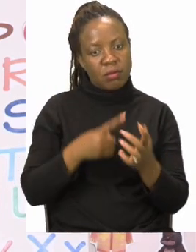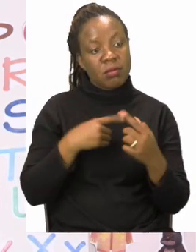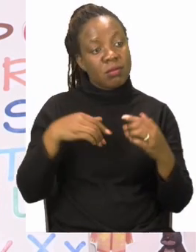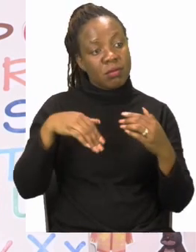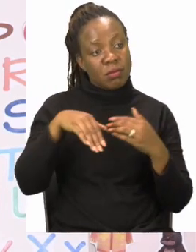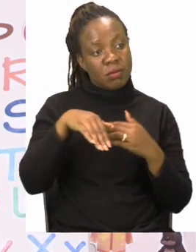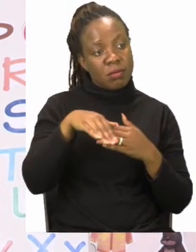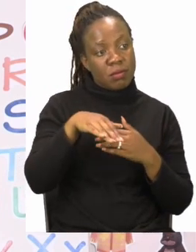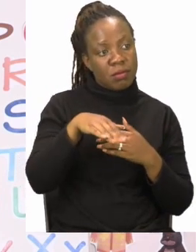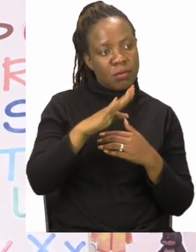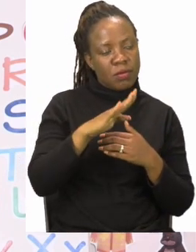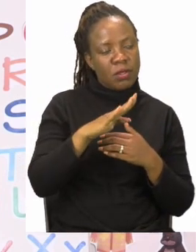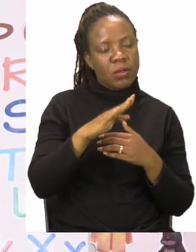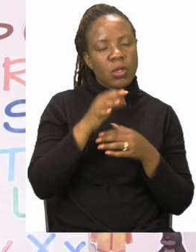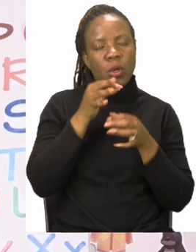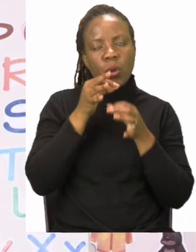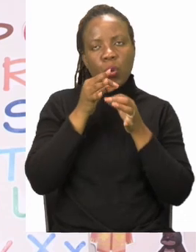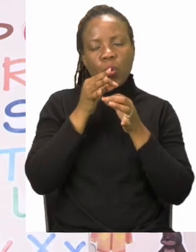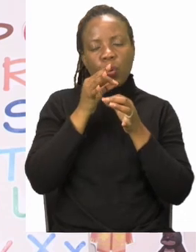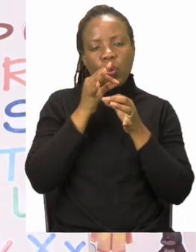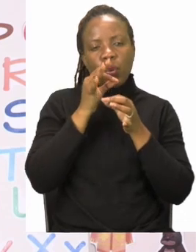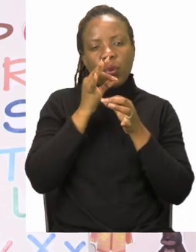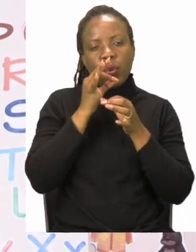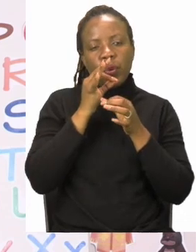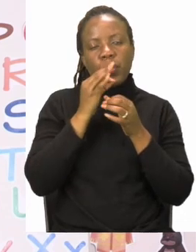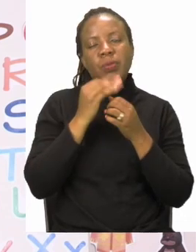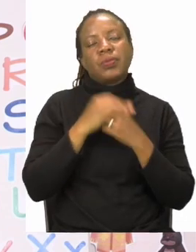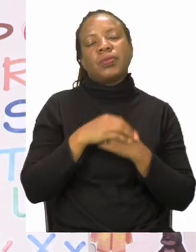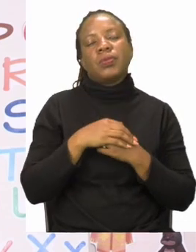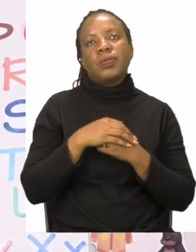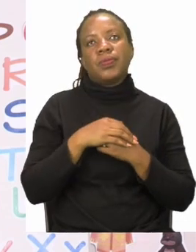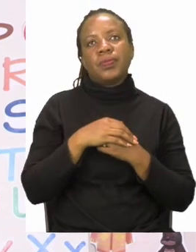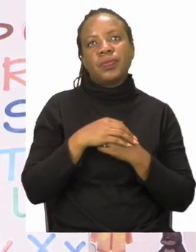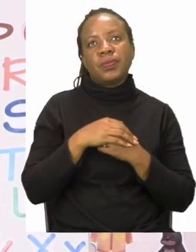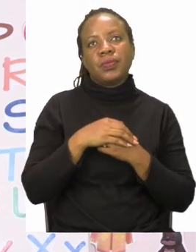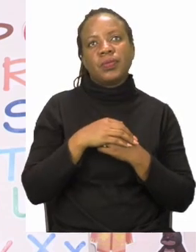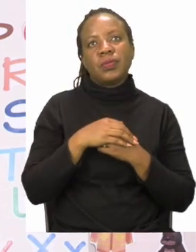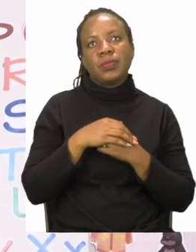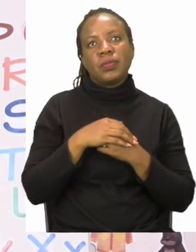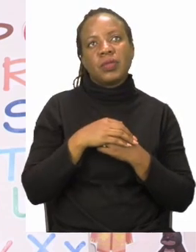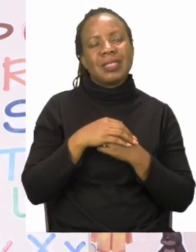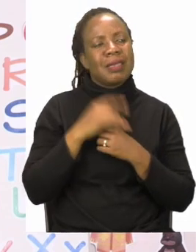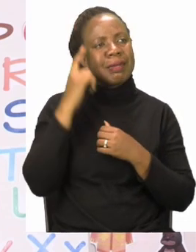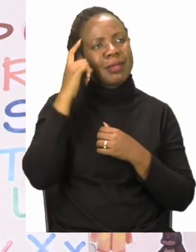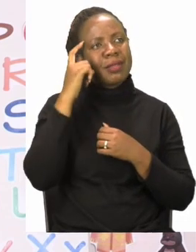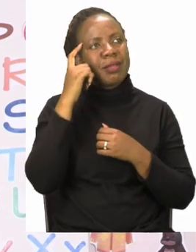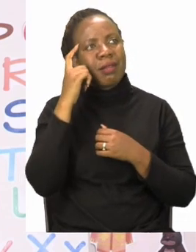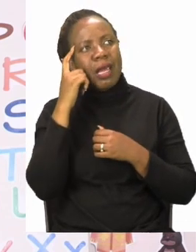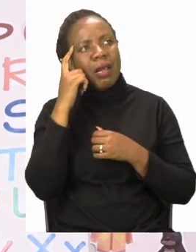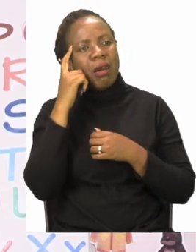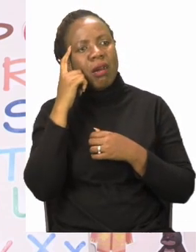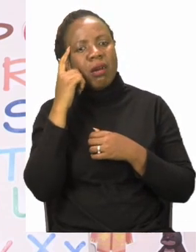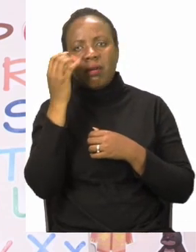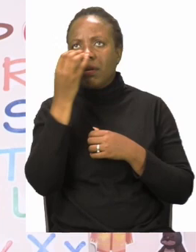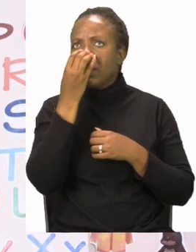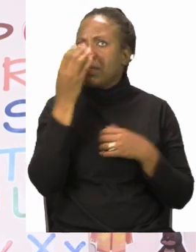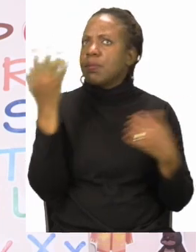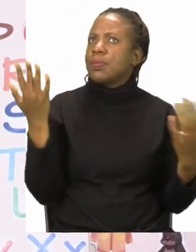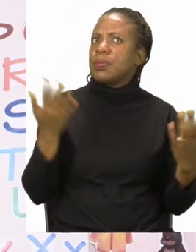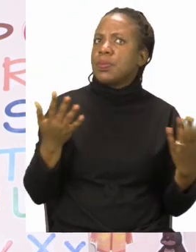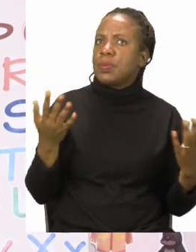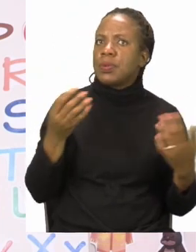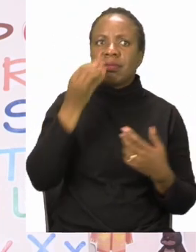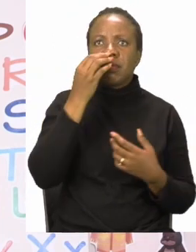nice hot chocolate. Now, I wonder where Zoshi is. Zoshi, do you see